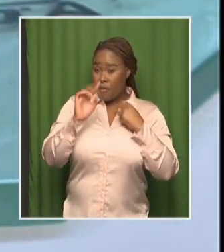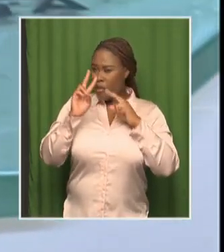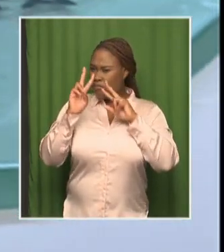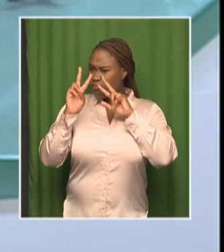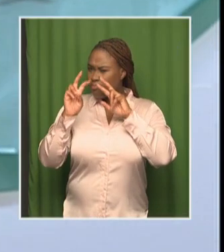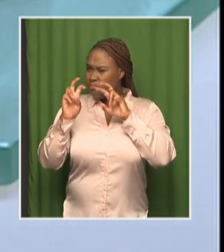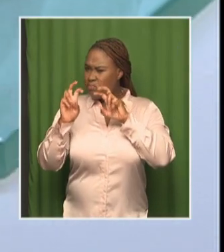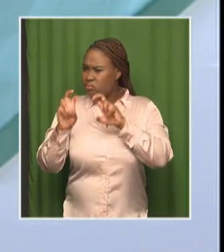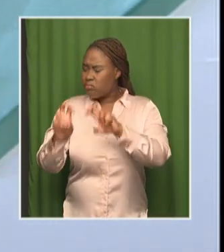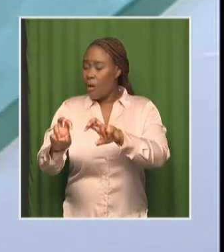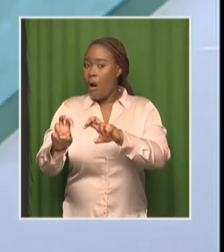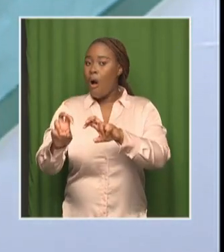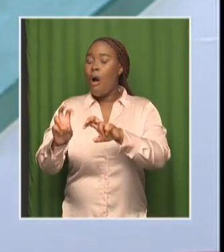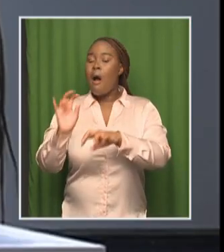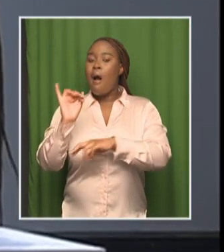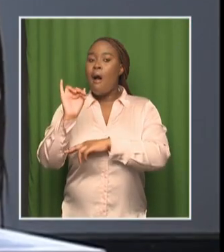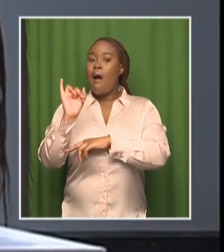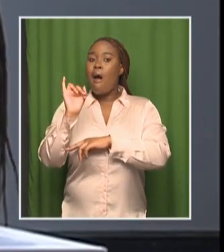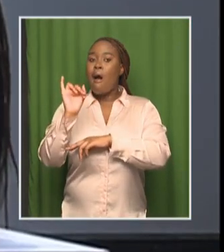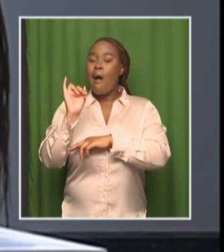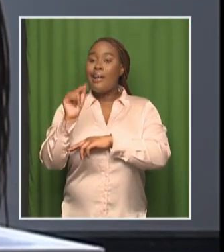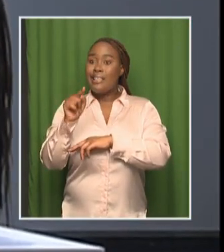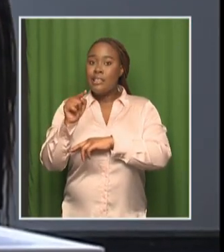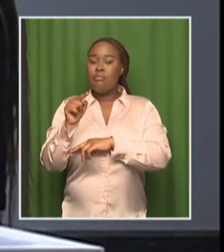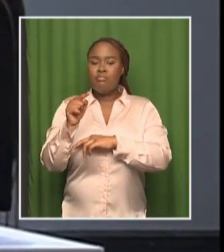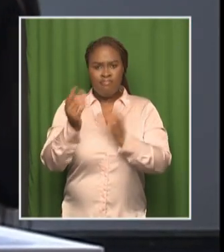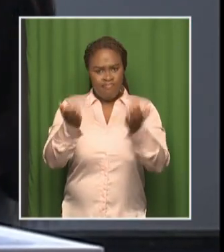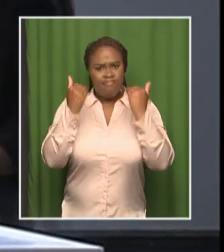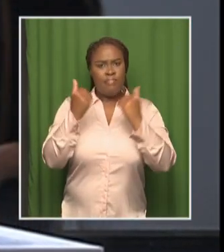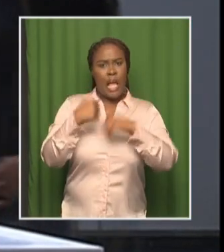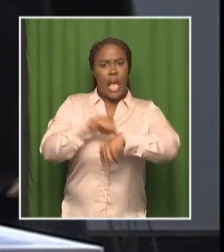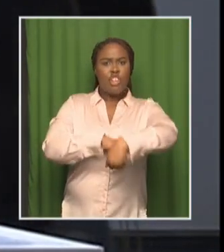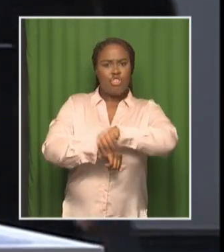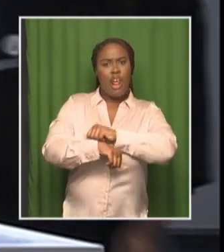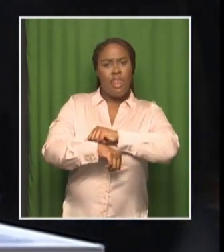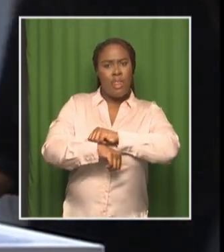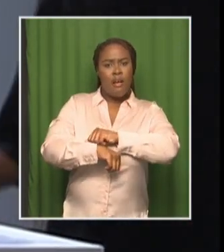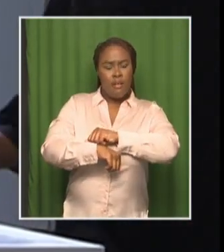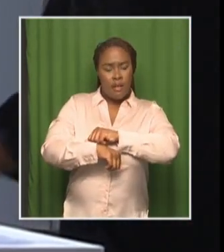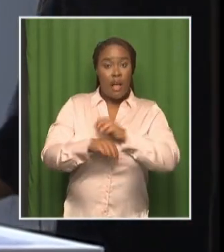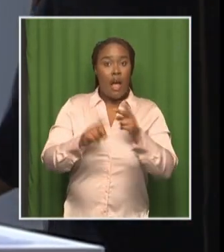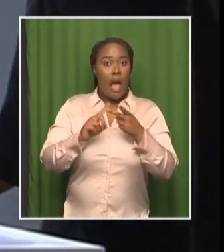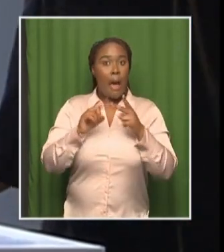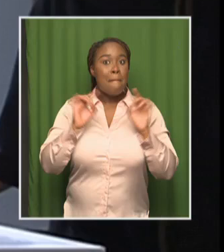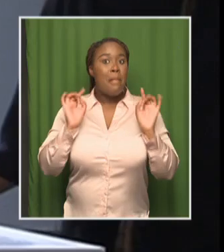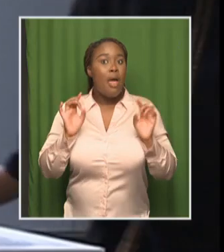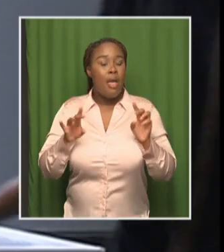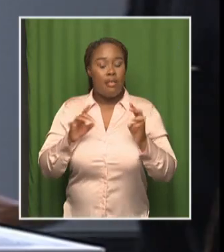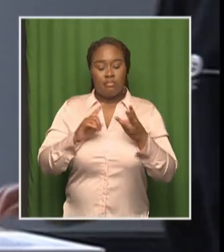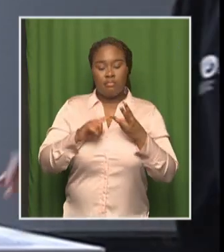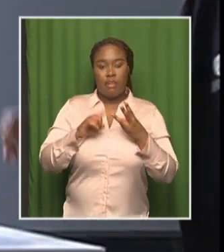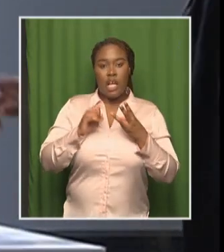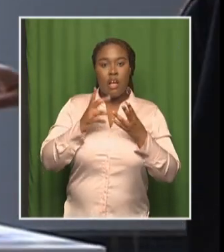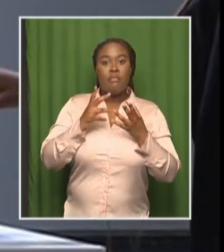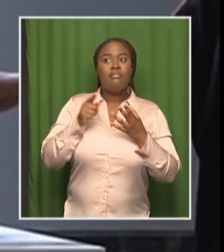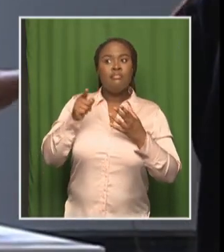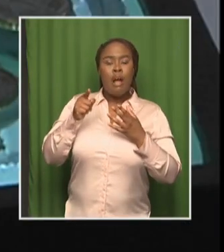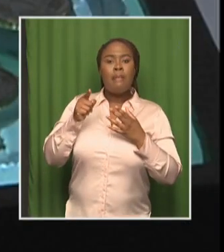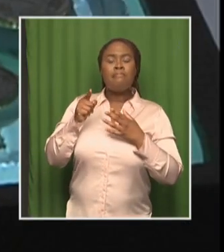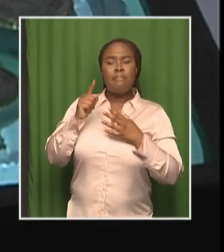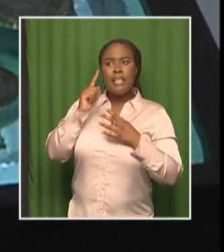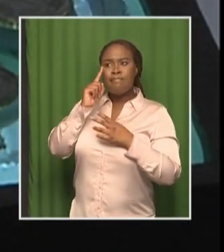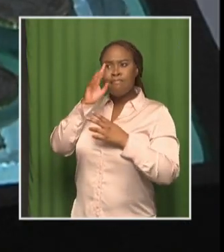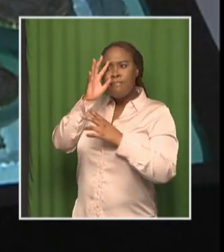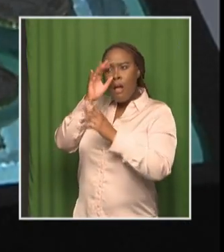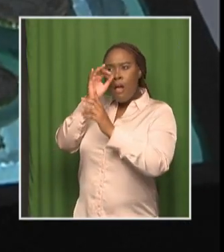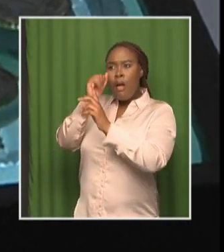title conveys. It is a call to action, a call to play, and a call to engage with the art in a way